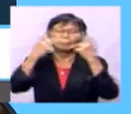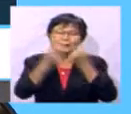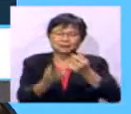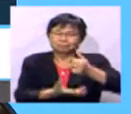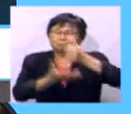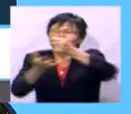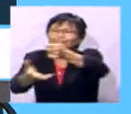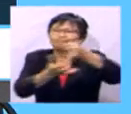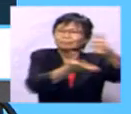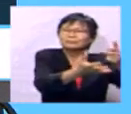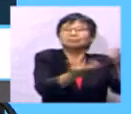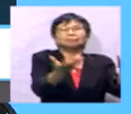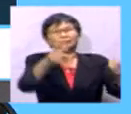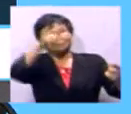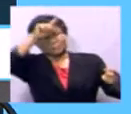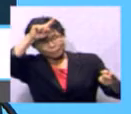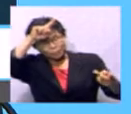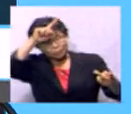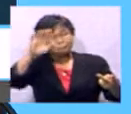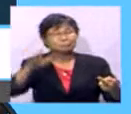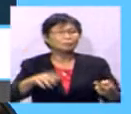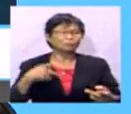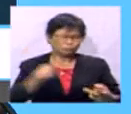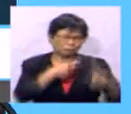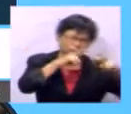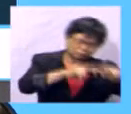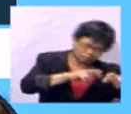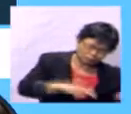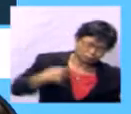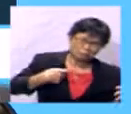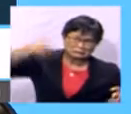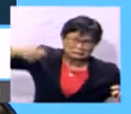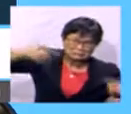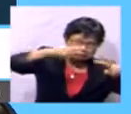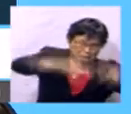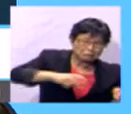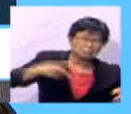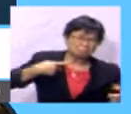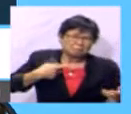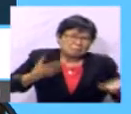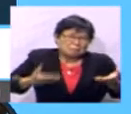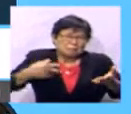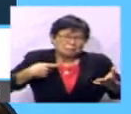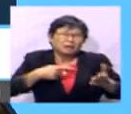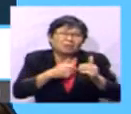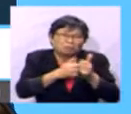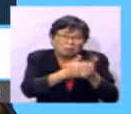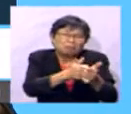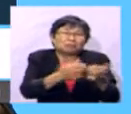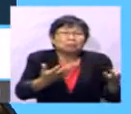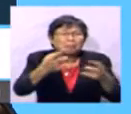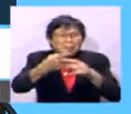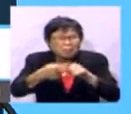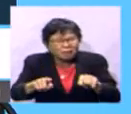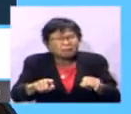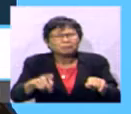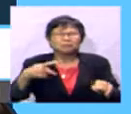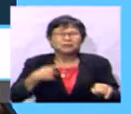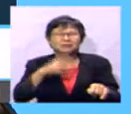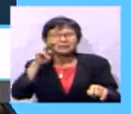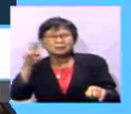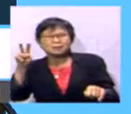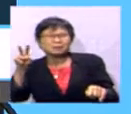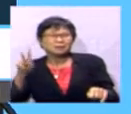done, I think, in Germany. We have to study that, whether that is something that we can do. But on the other hand, we see